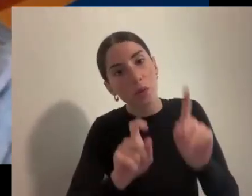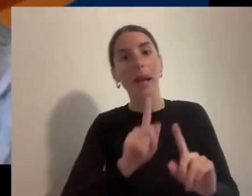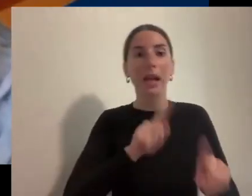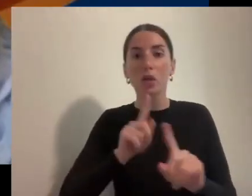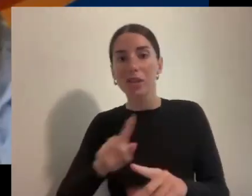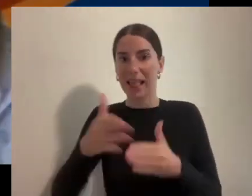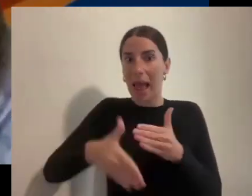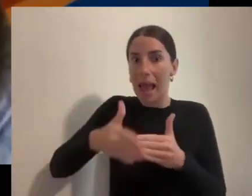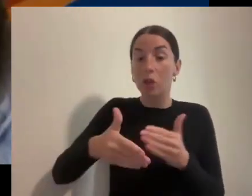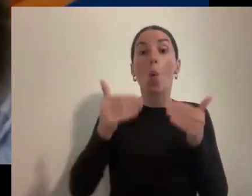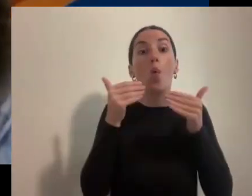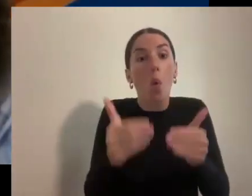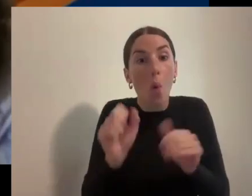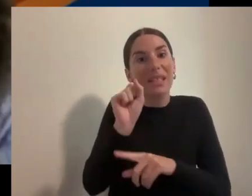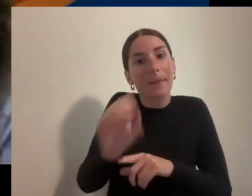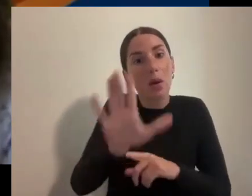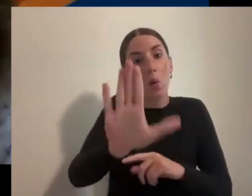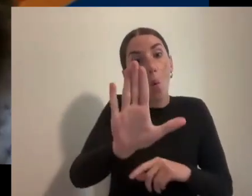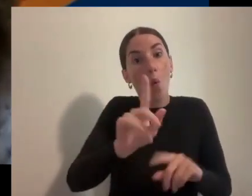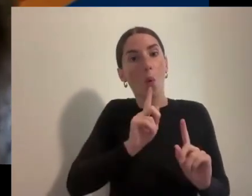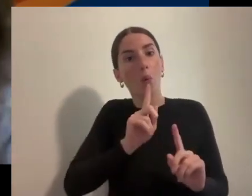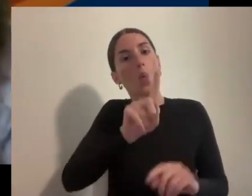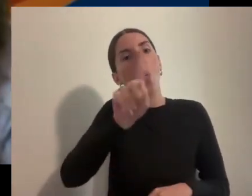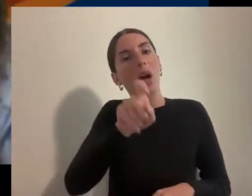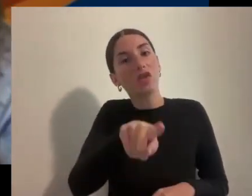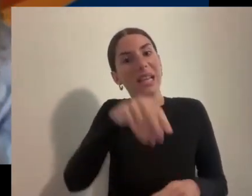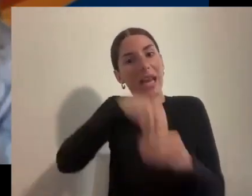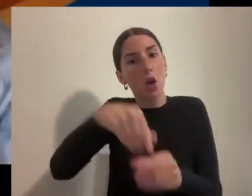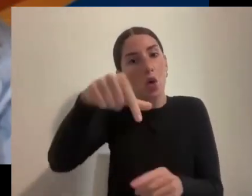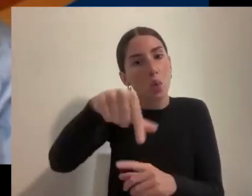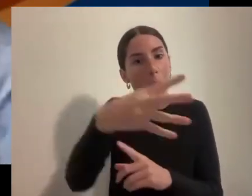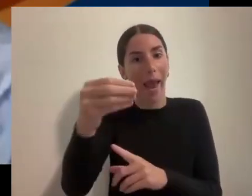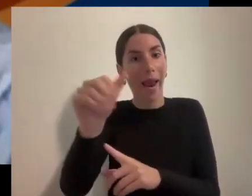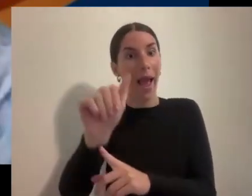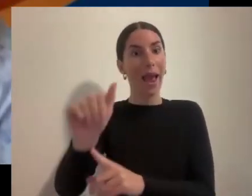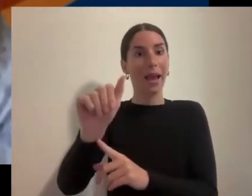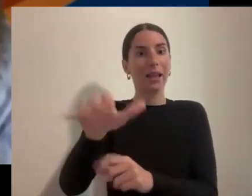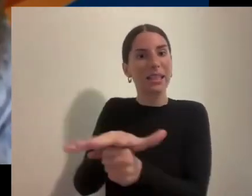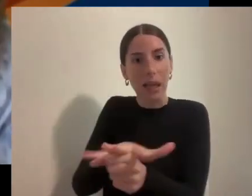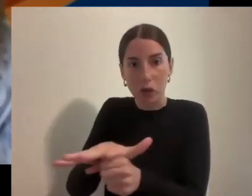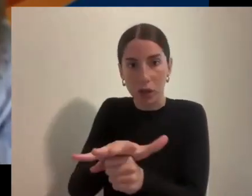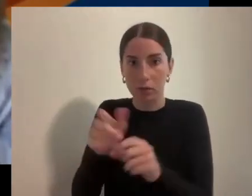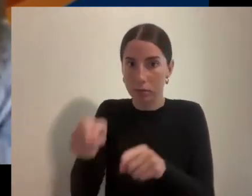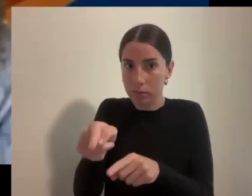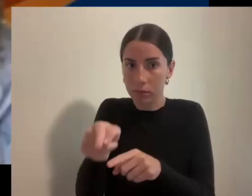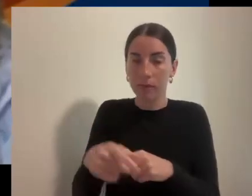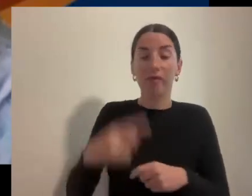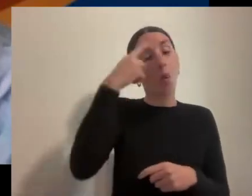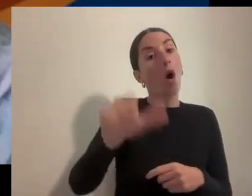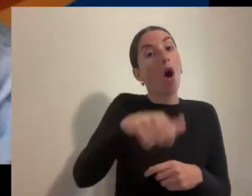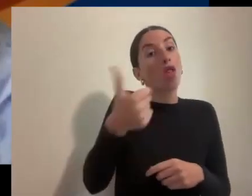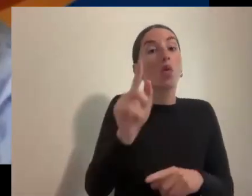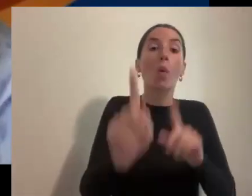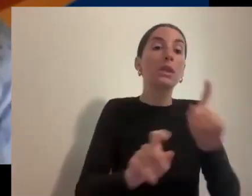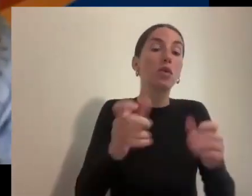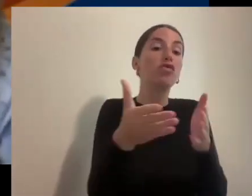your questions in the Q&A section. For other comments or questions for us at Cross Cultural Communications, please use the chat